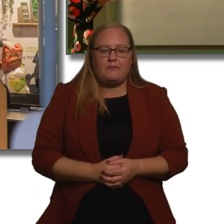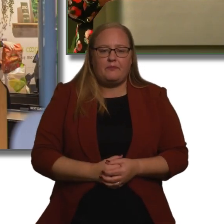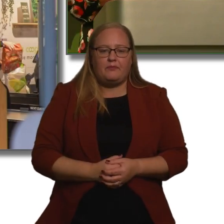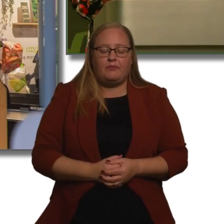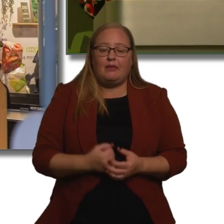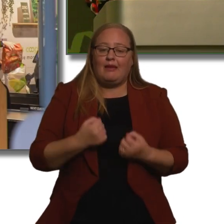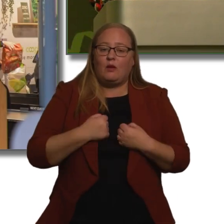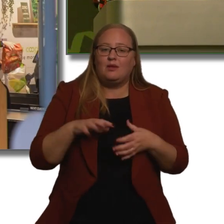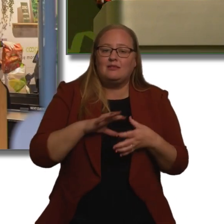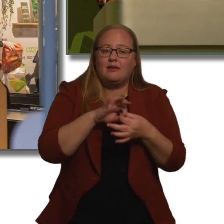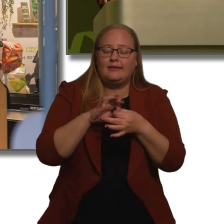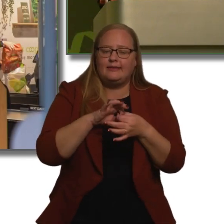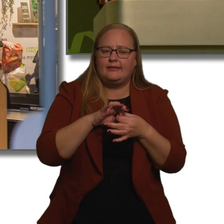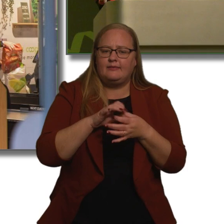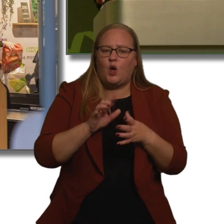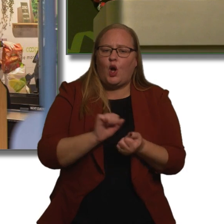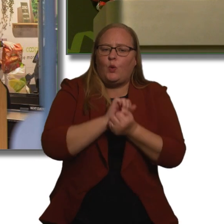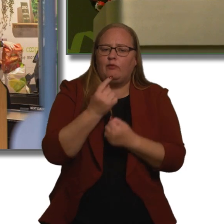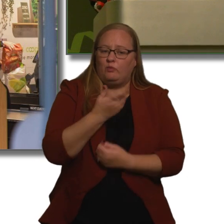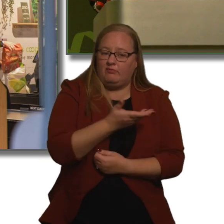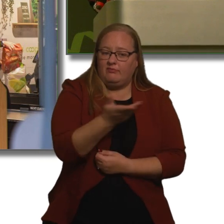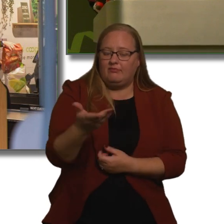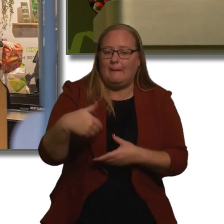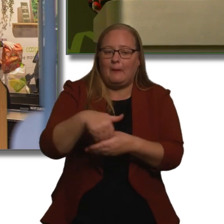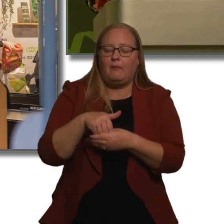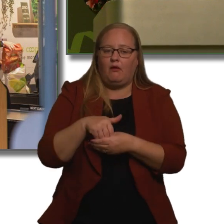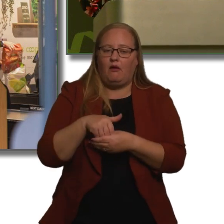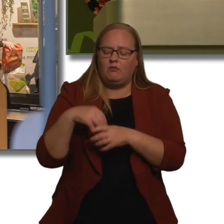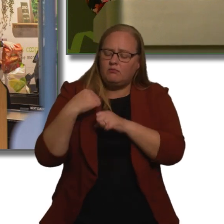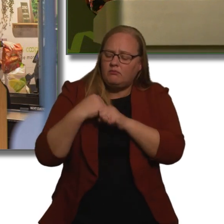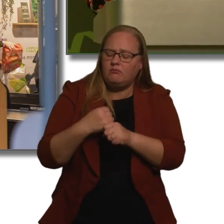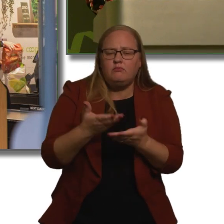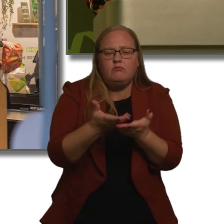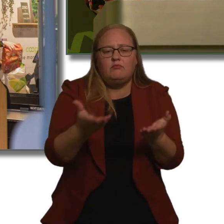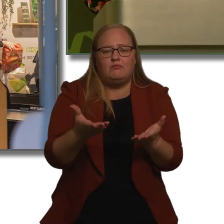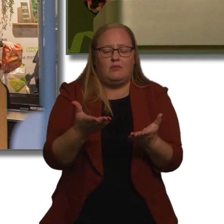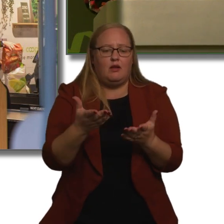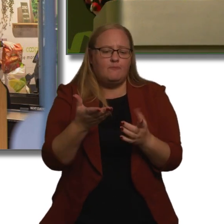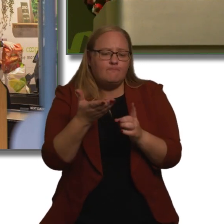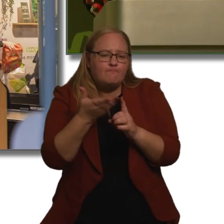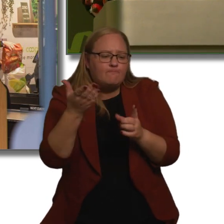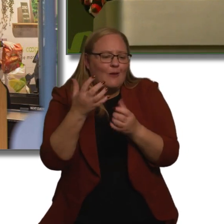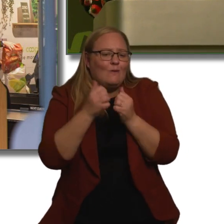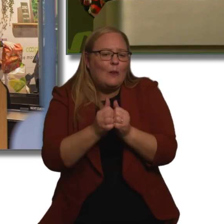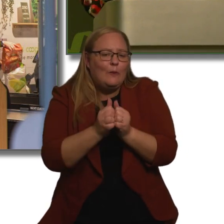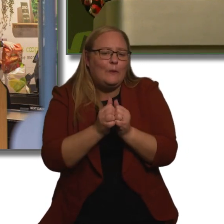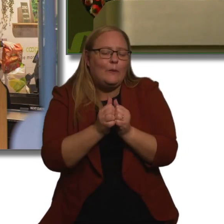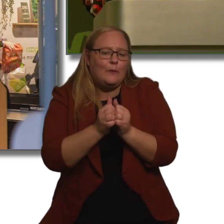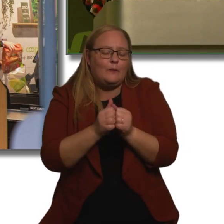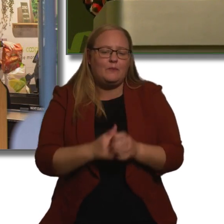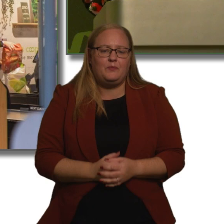and we are committed to ensuring that our members see real value from their